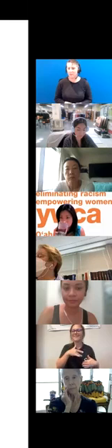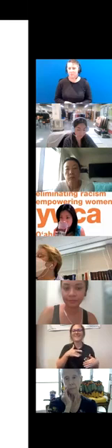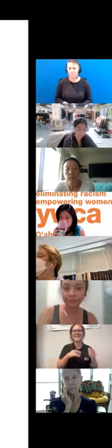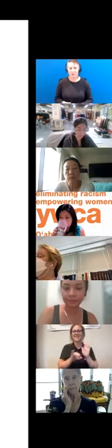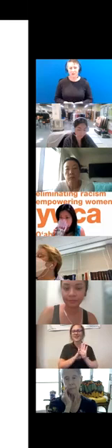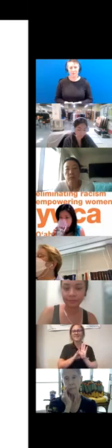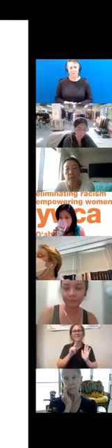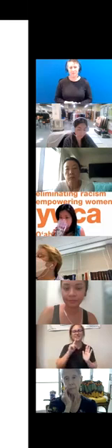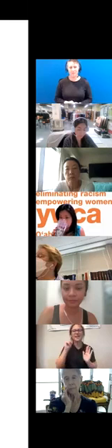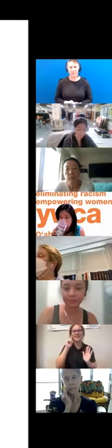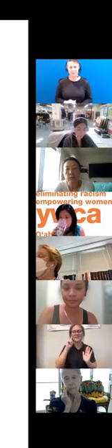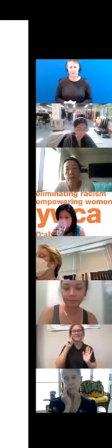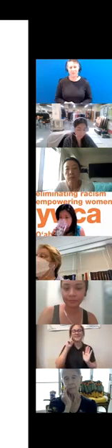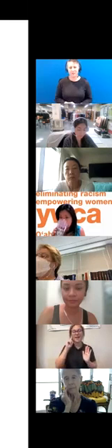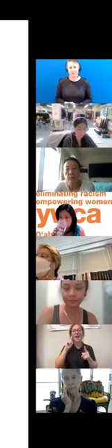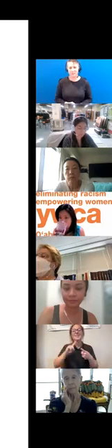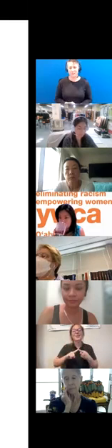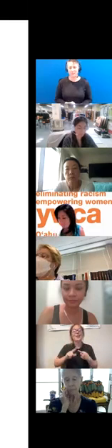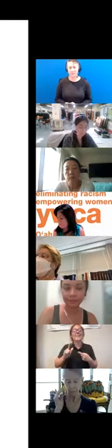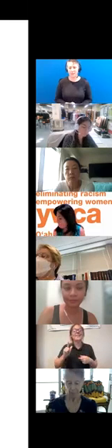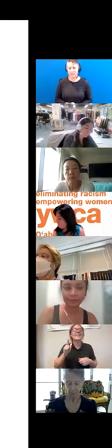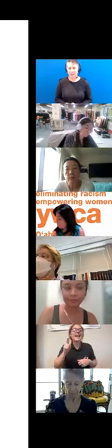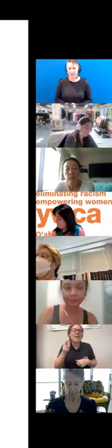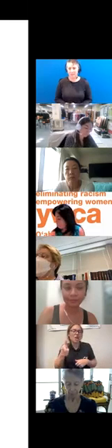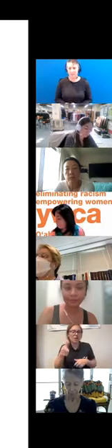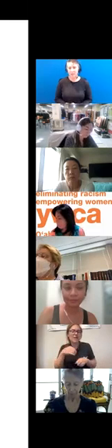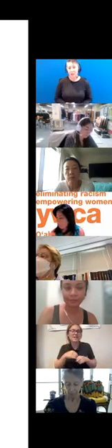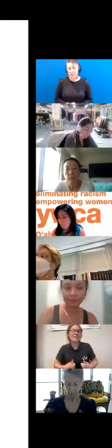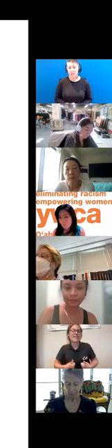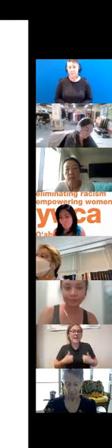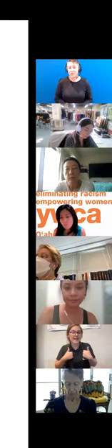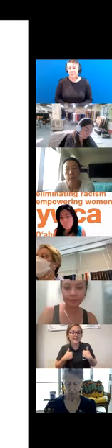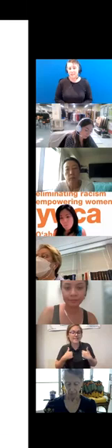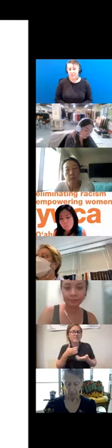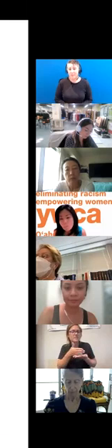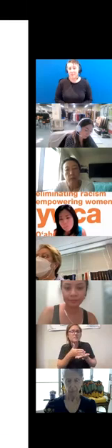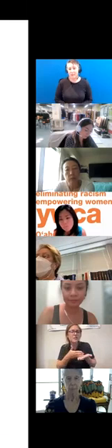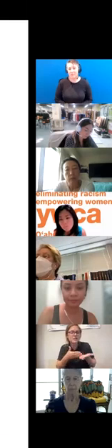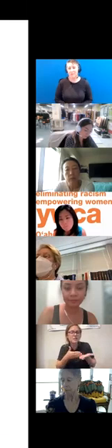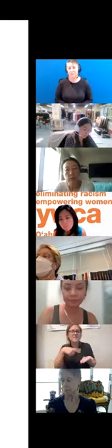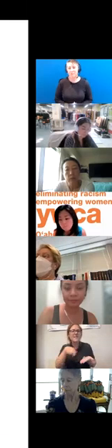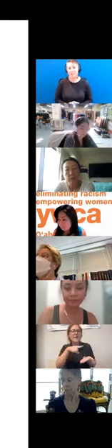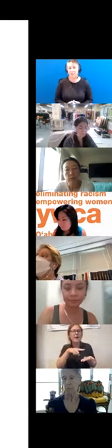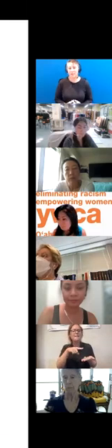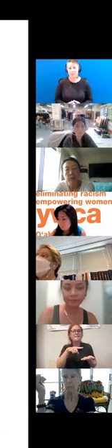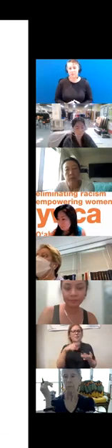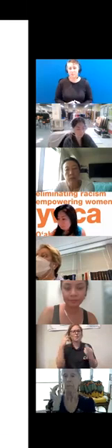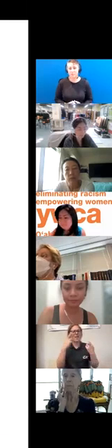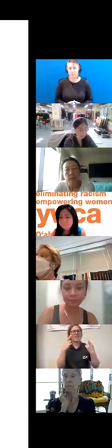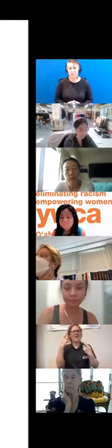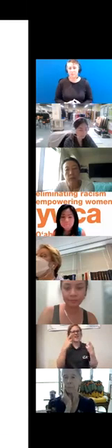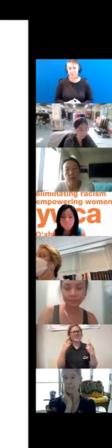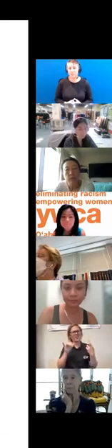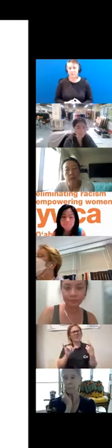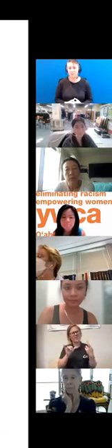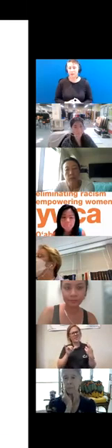just, they don't identify themselves as being deaf. And then maybe later in life, some of those